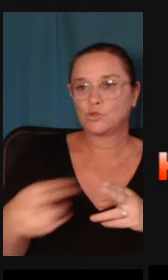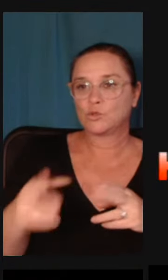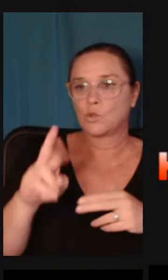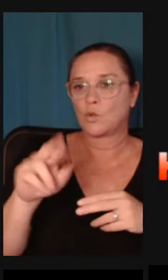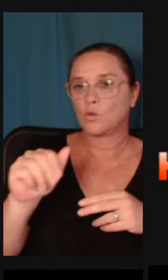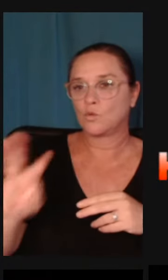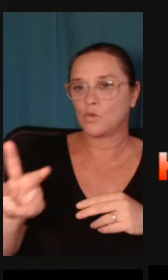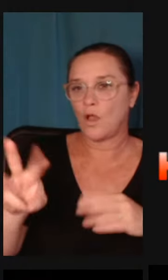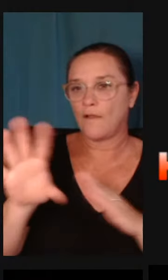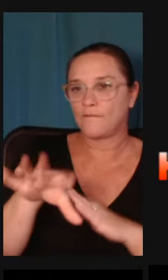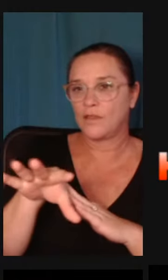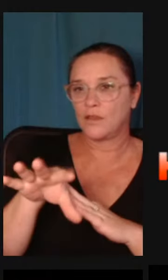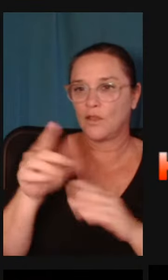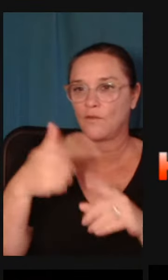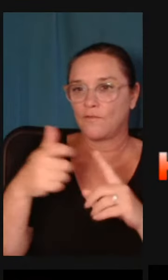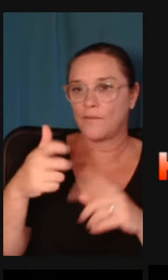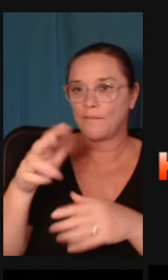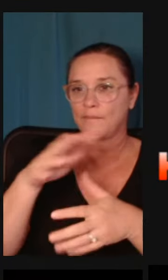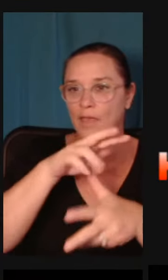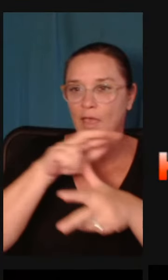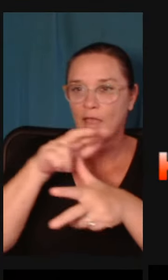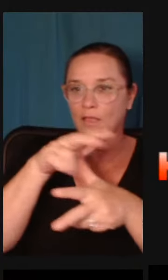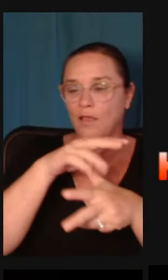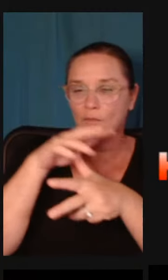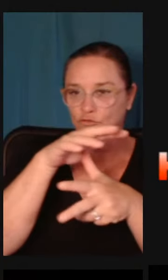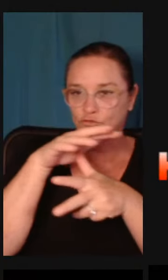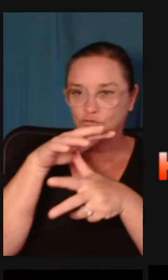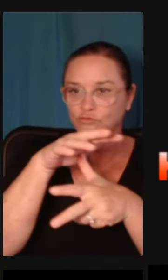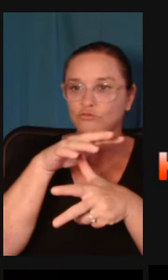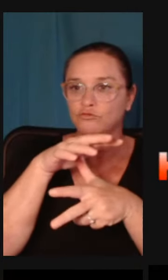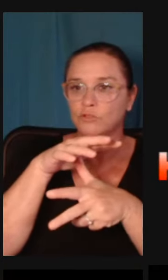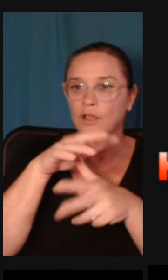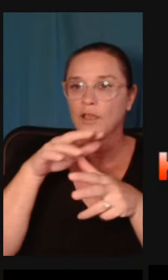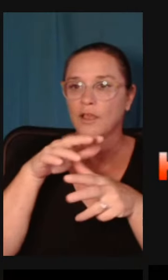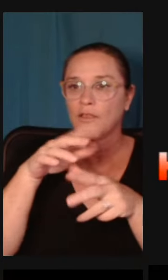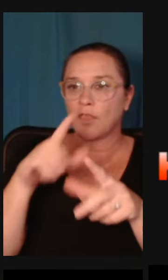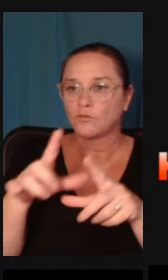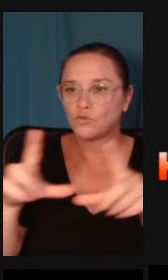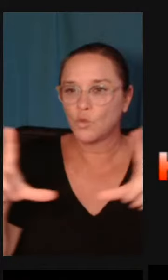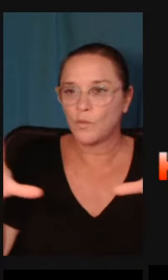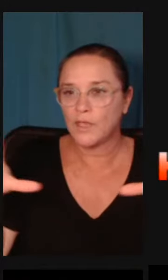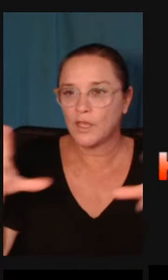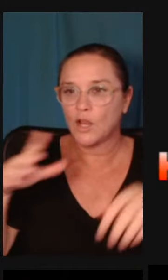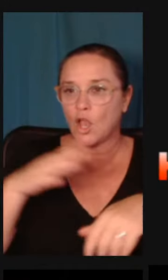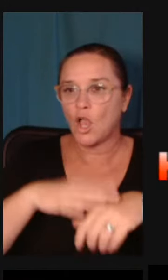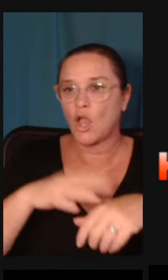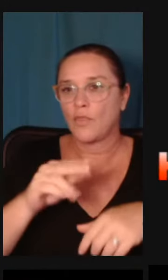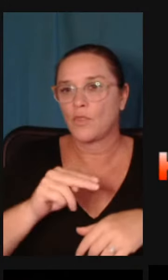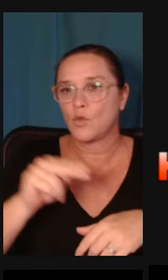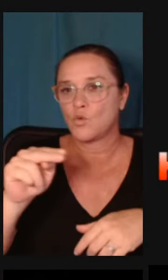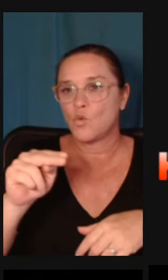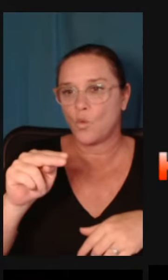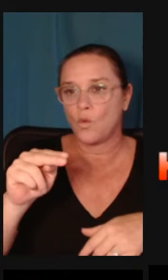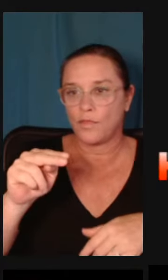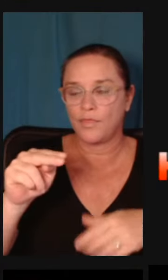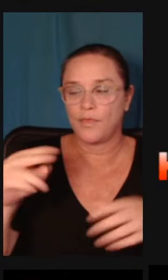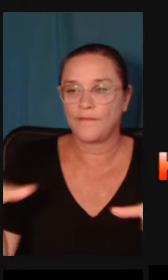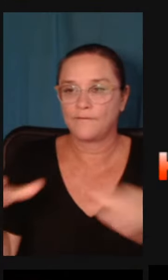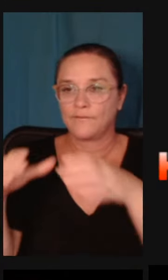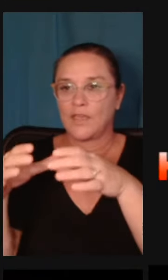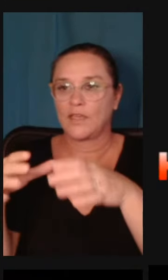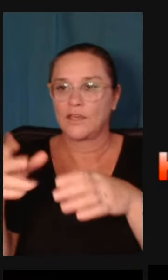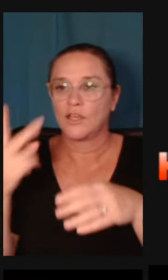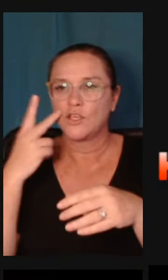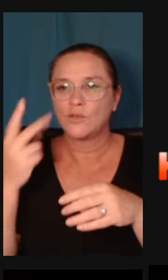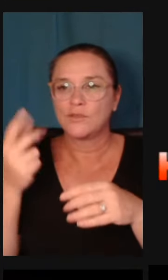are in a helicopter, zooming in on the north vent. You see several different